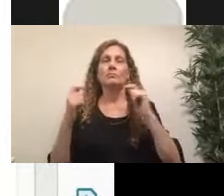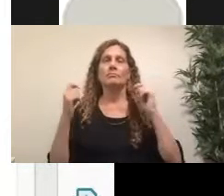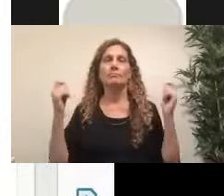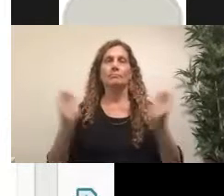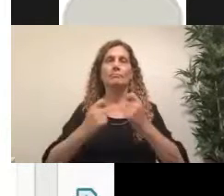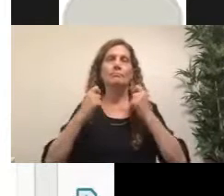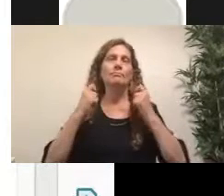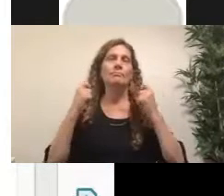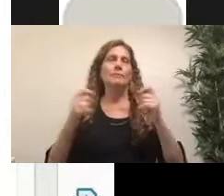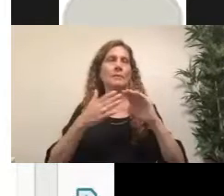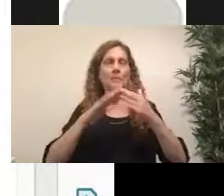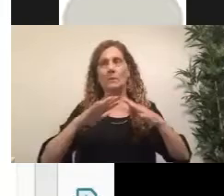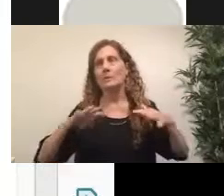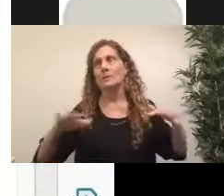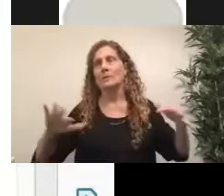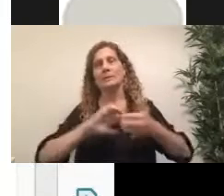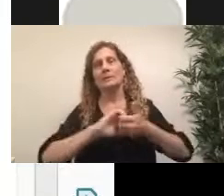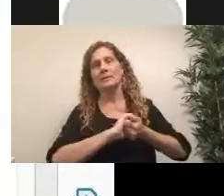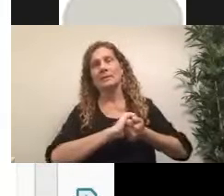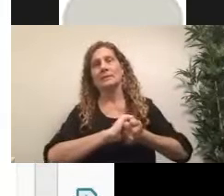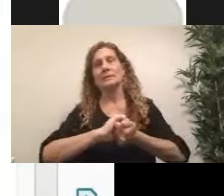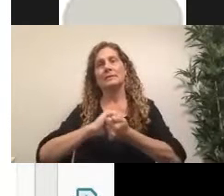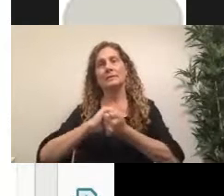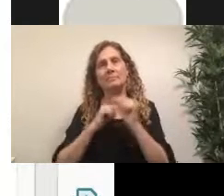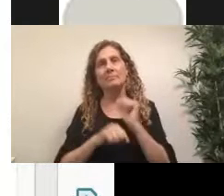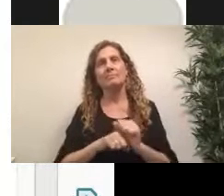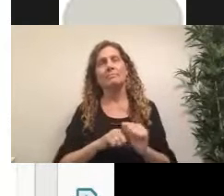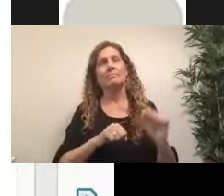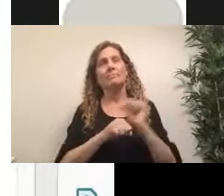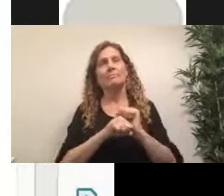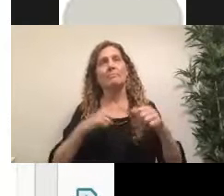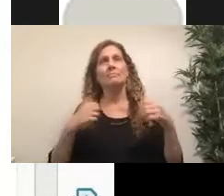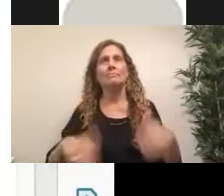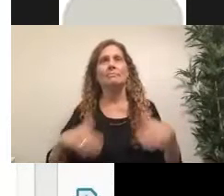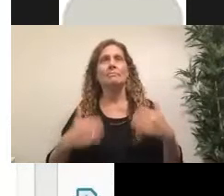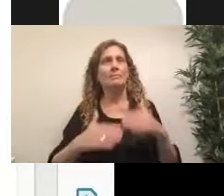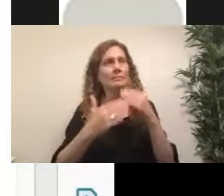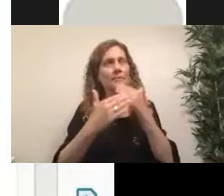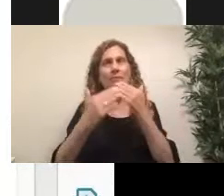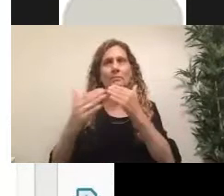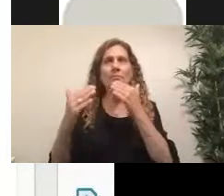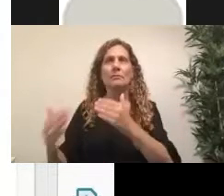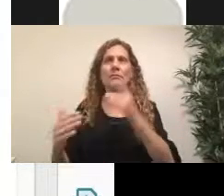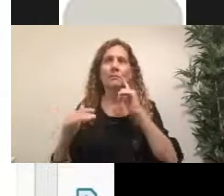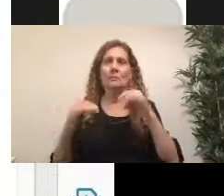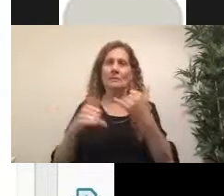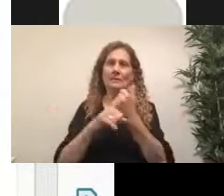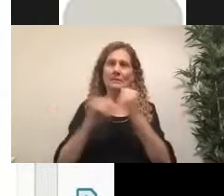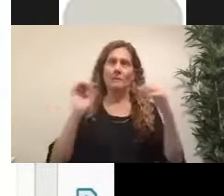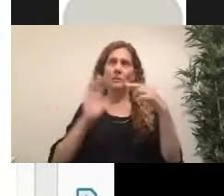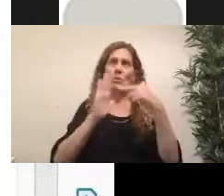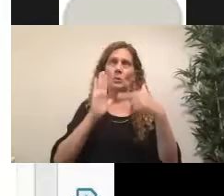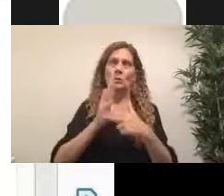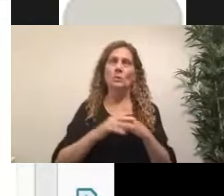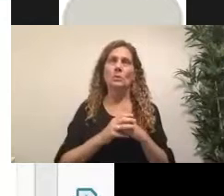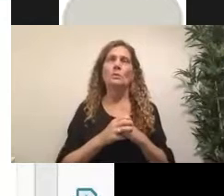ones is what has gotten us to this point, and we're grateful for the diligence in following safety protocols over the past 16 months. Our efforts continue as we keep an